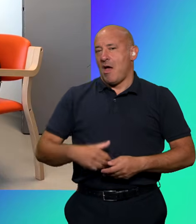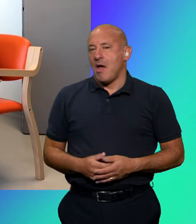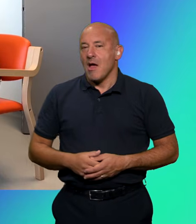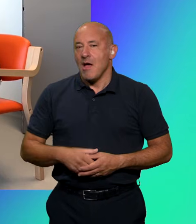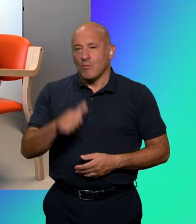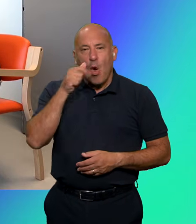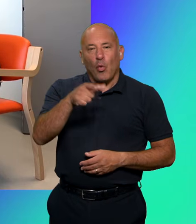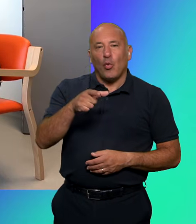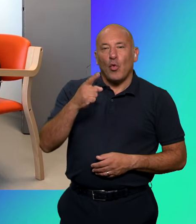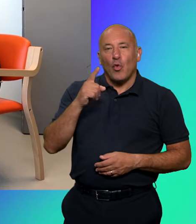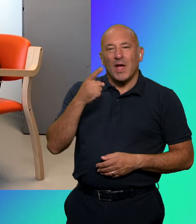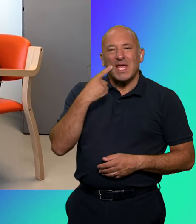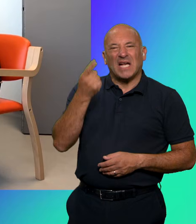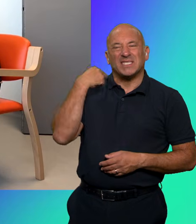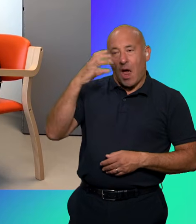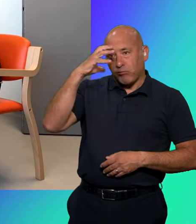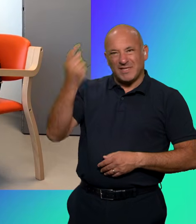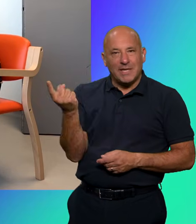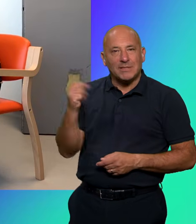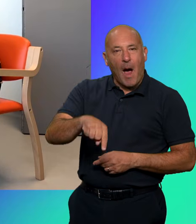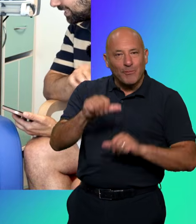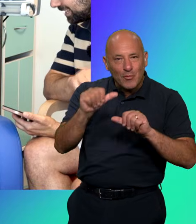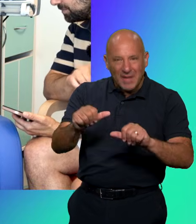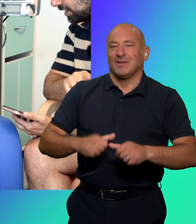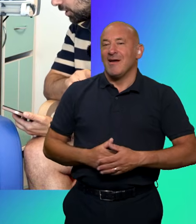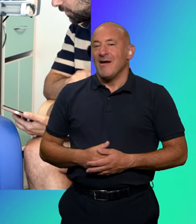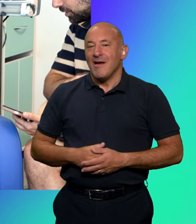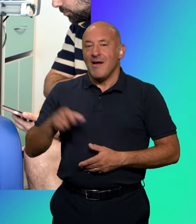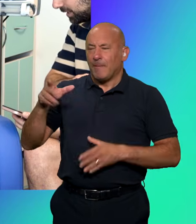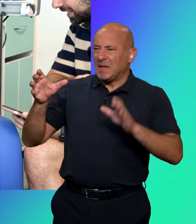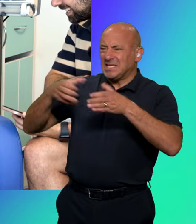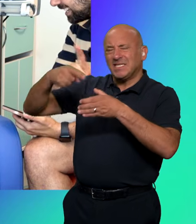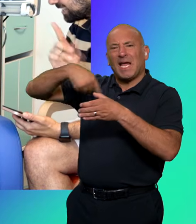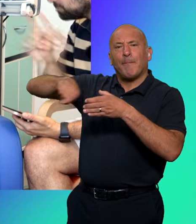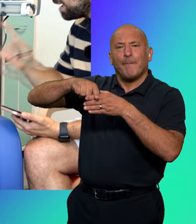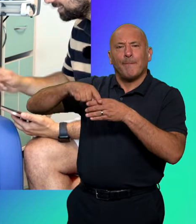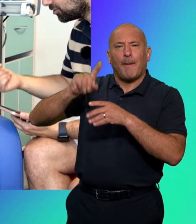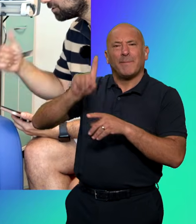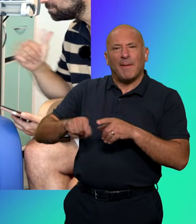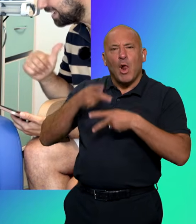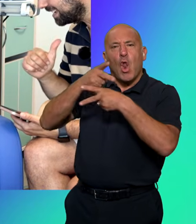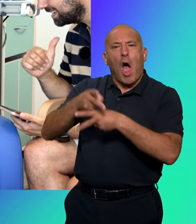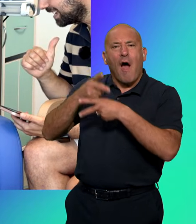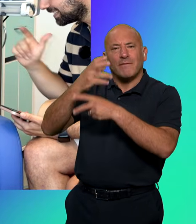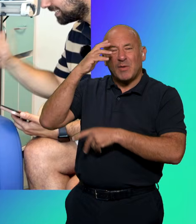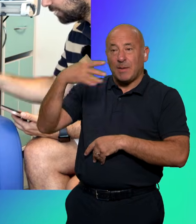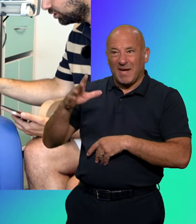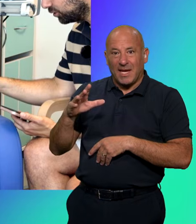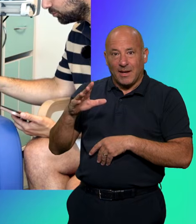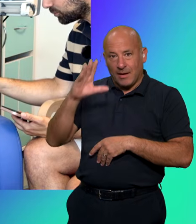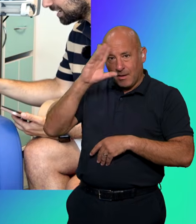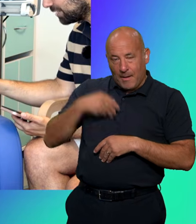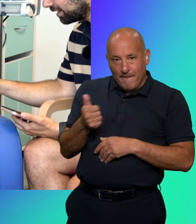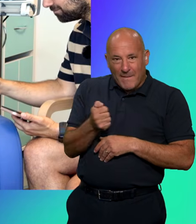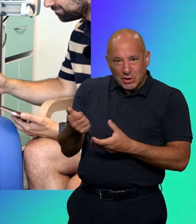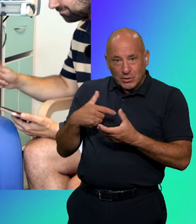what, you know the princess came to see yesterday? Yeah. The team that look after the princess has sent a message to me to tell you.